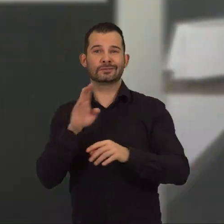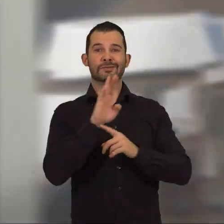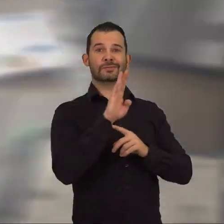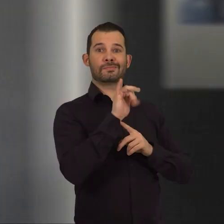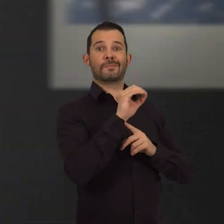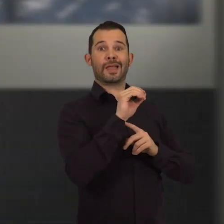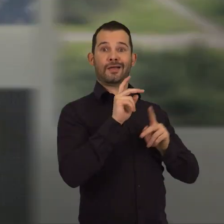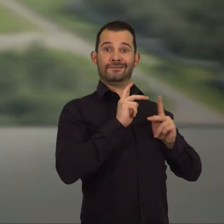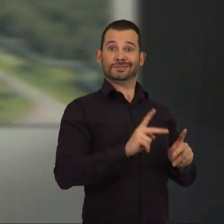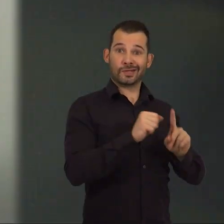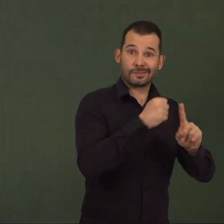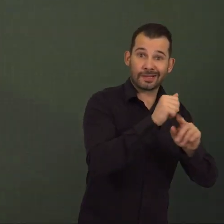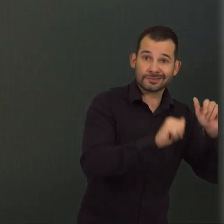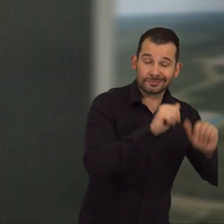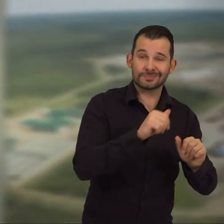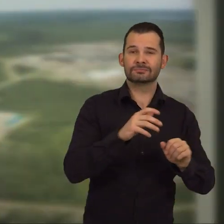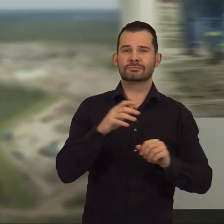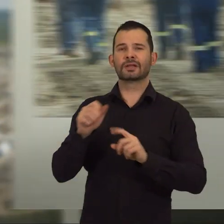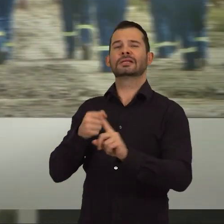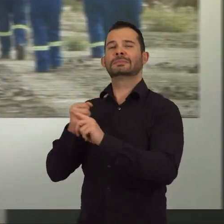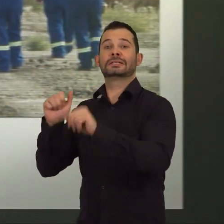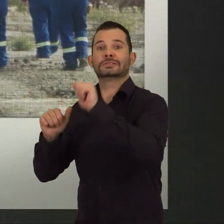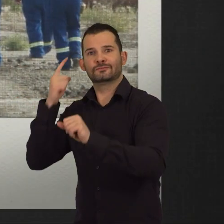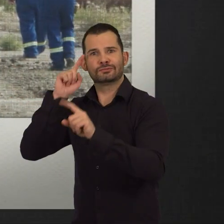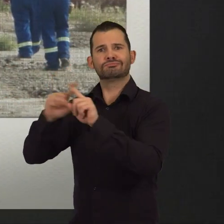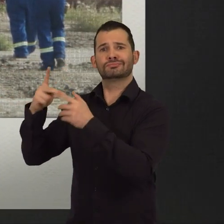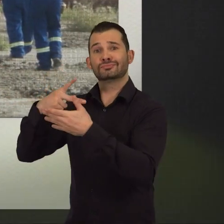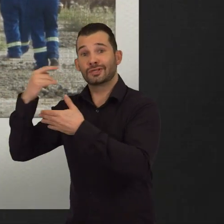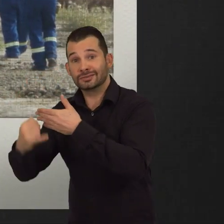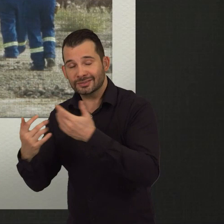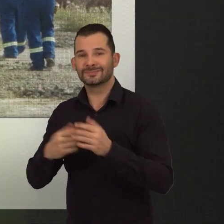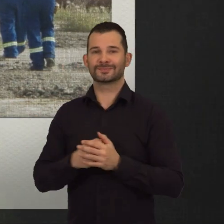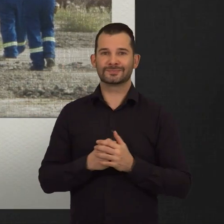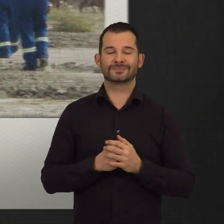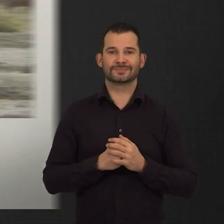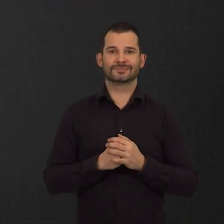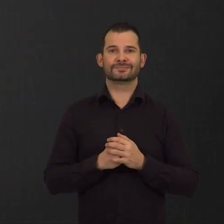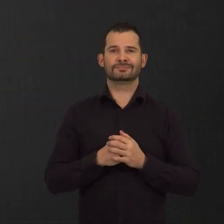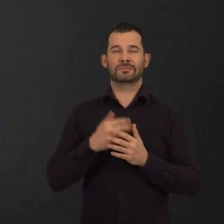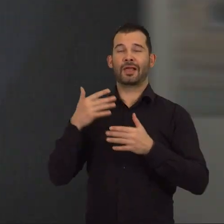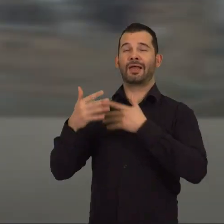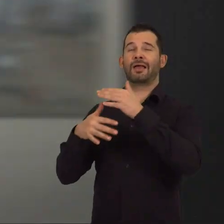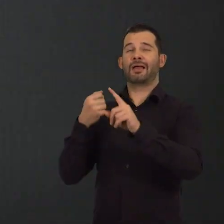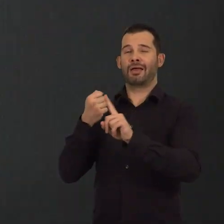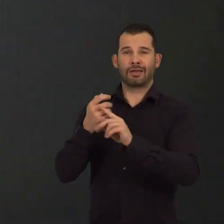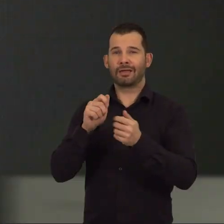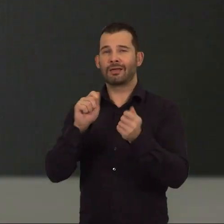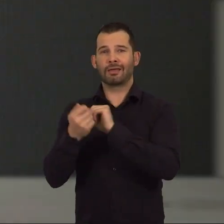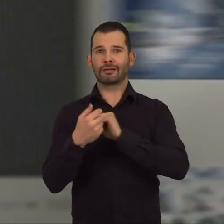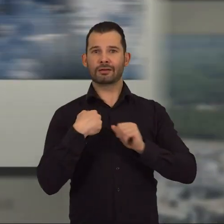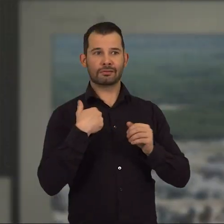biophysical impact assessment and impact assessment for projects. Somewhere along the way I started to evolve from